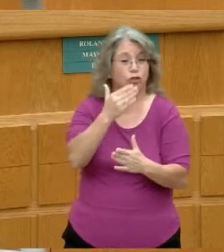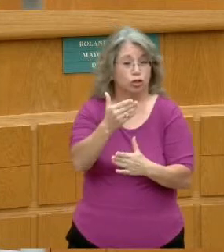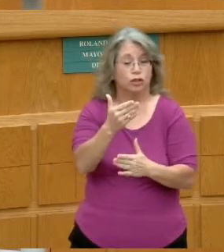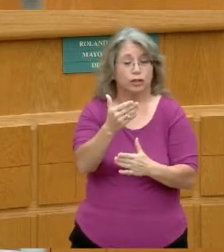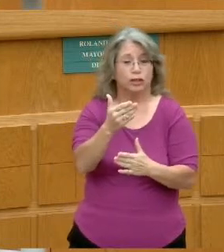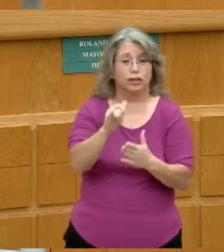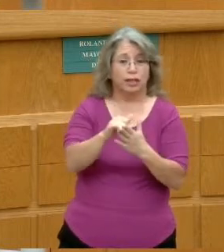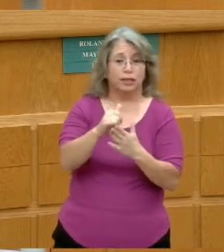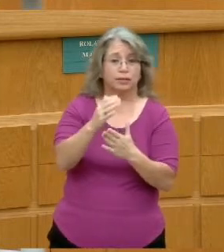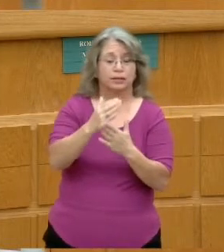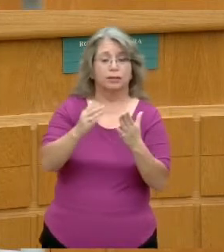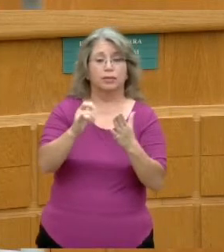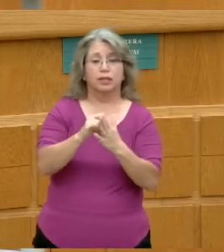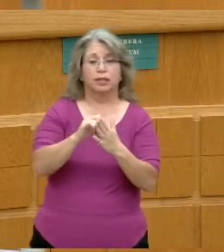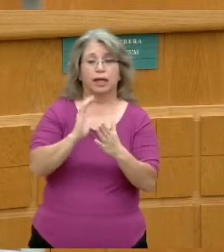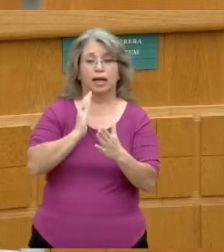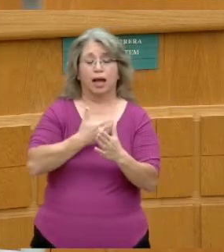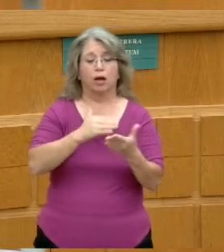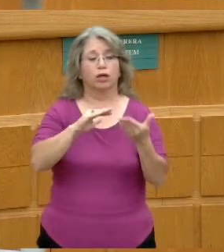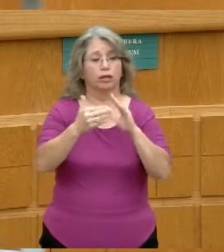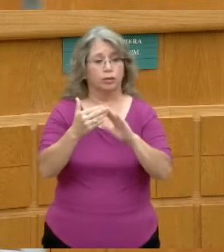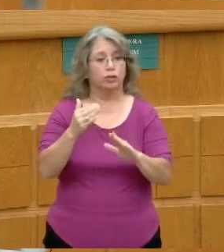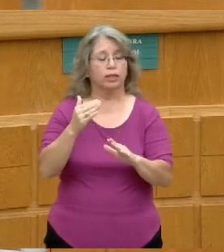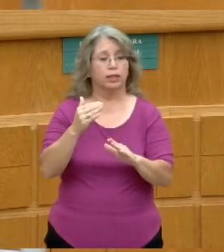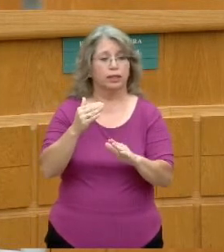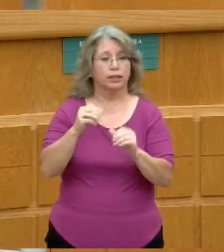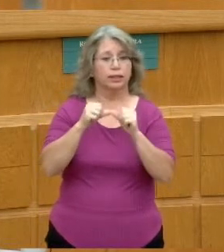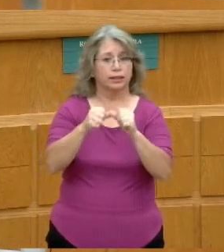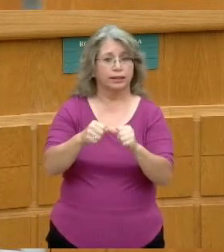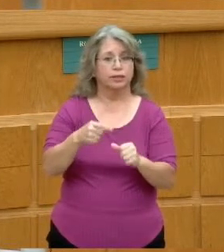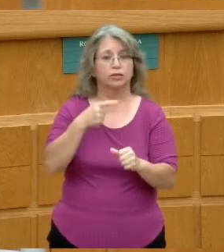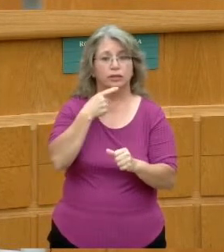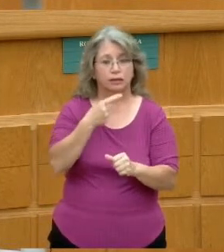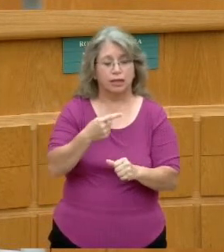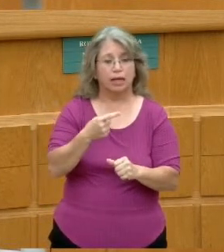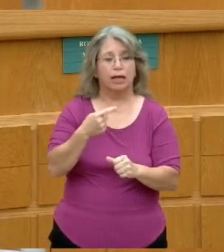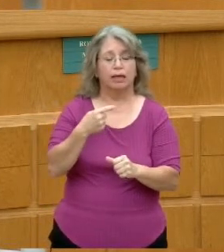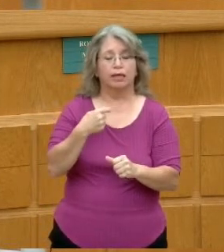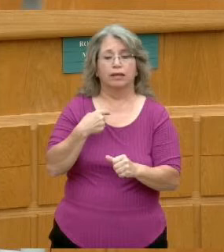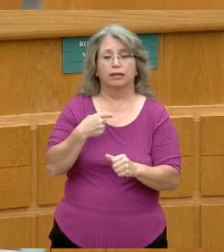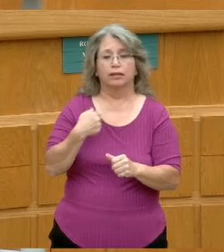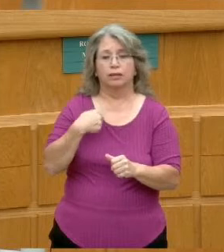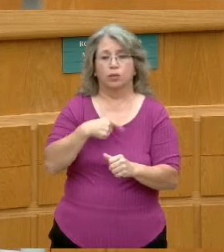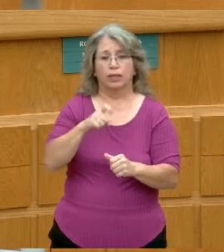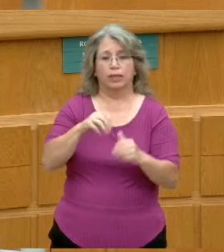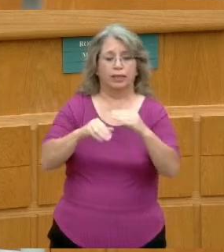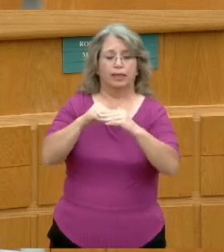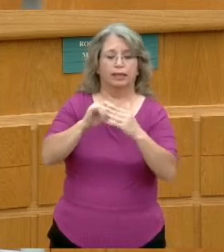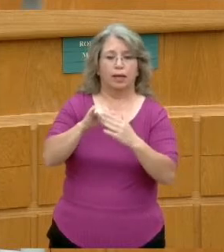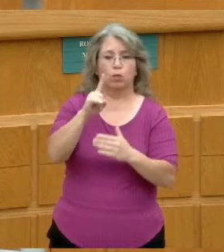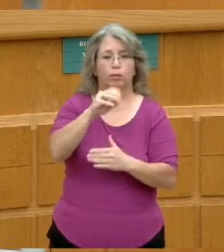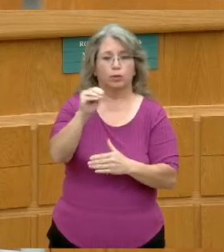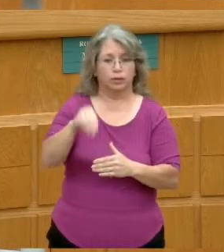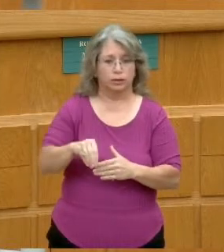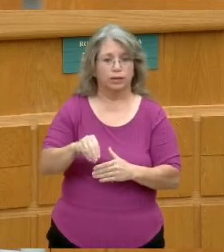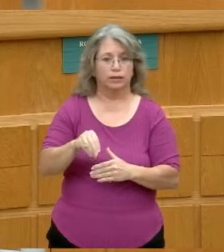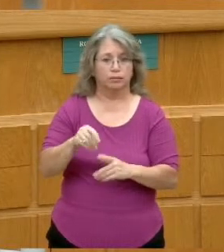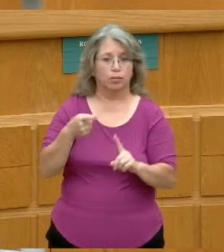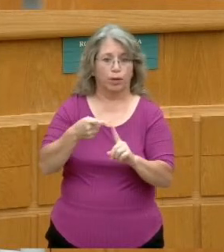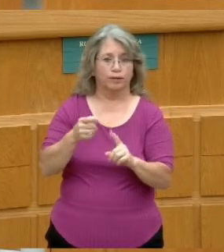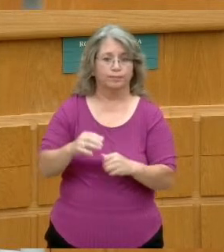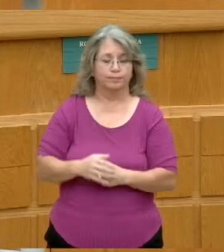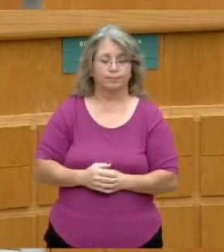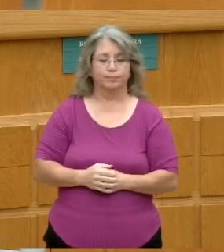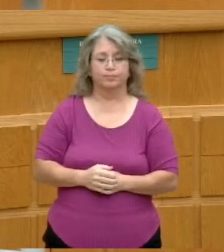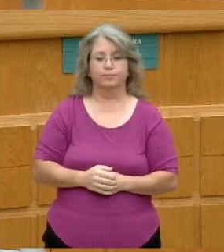has repeatedly stated, and we've seen it on our Facebook posts and that type of things as we do these press briefings. So just one